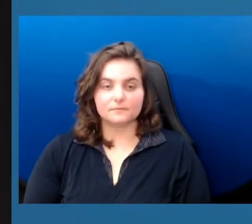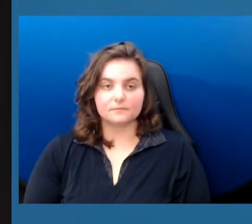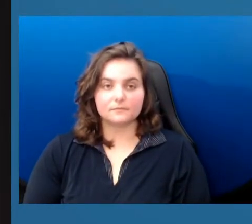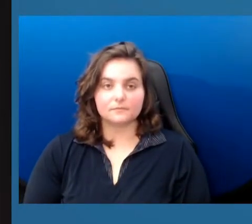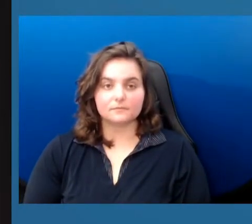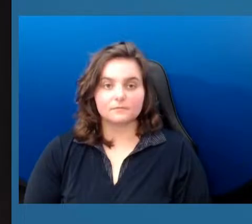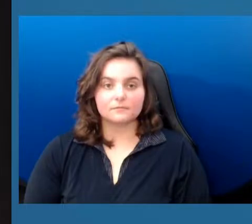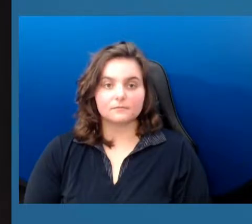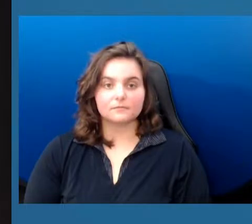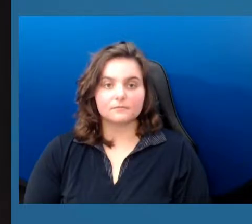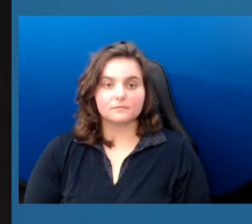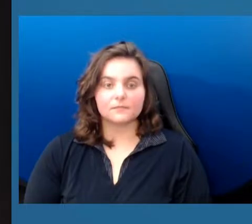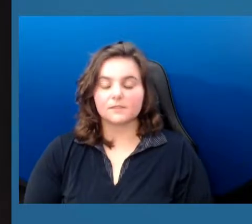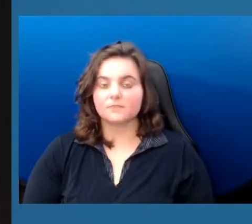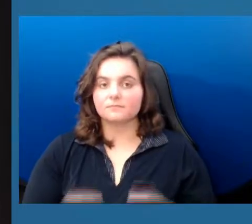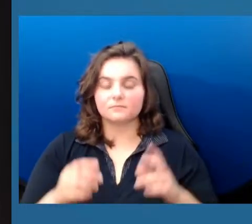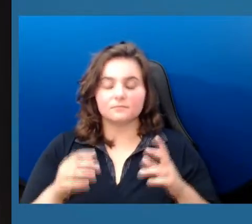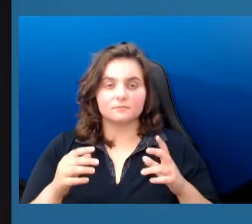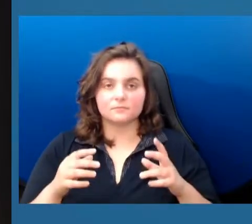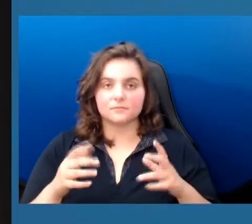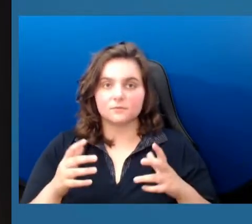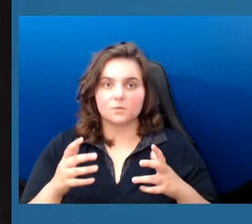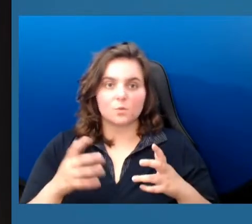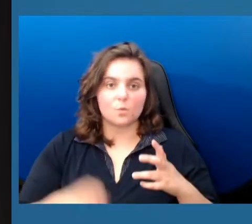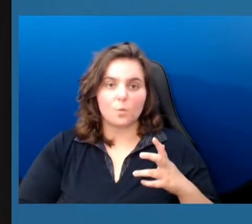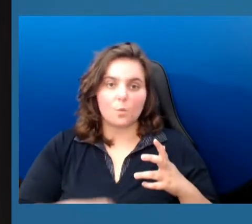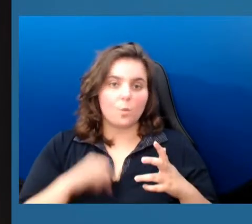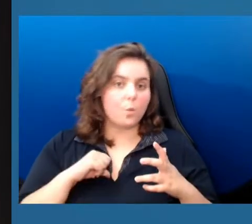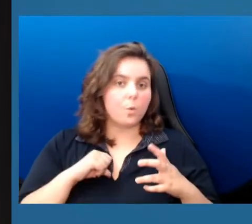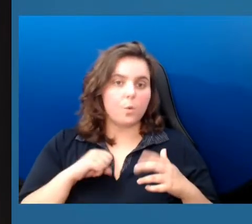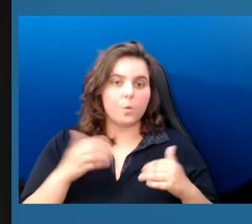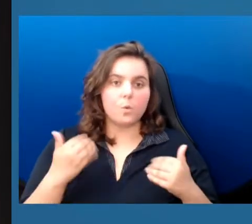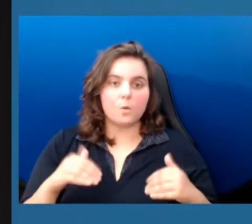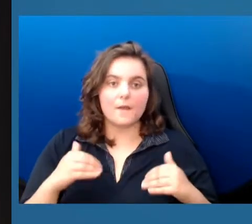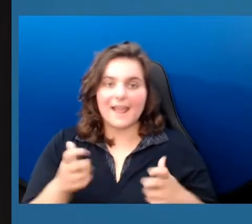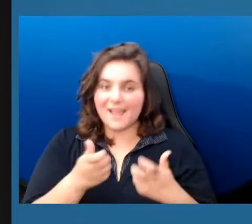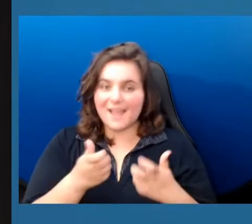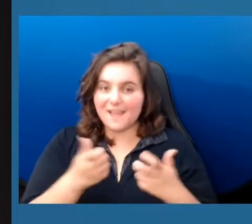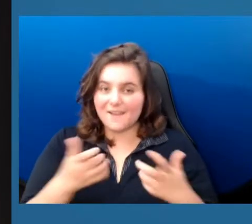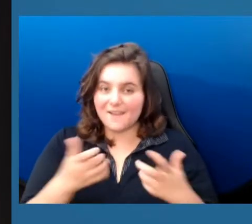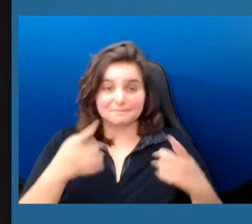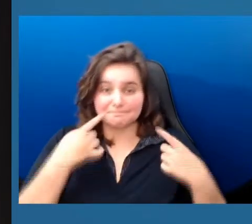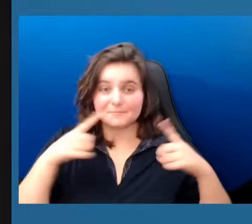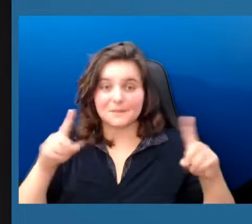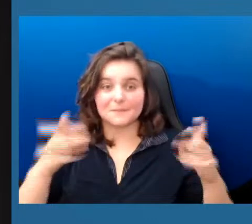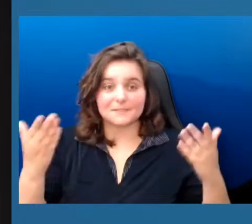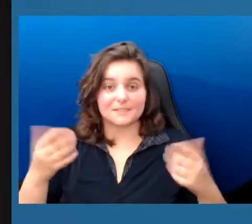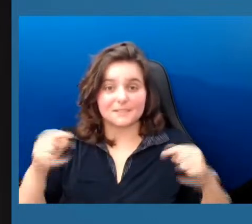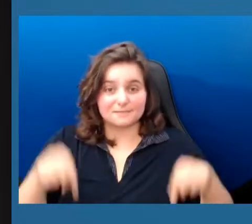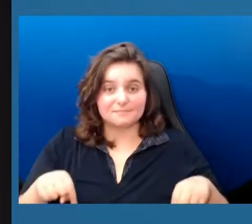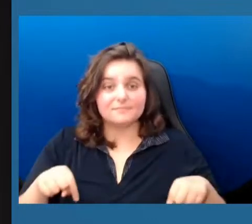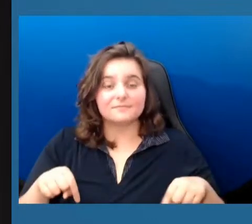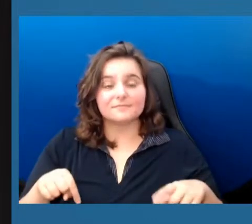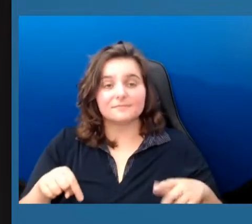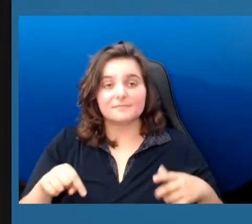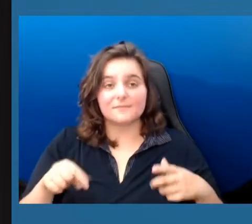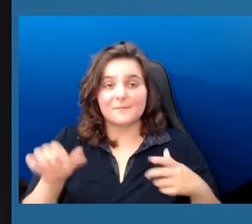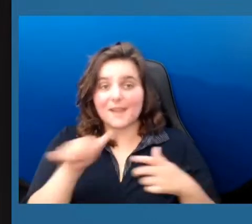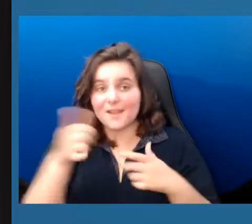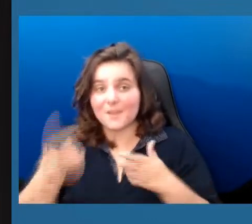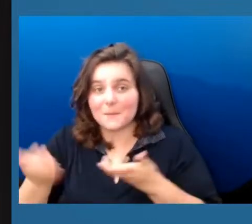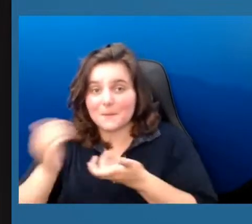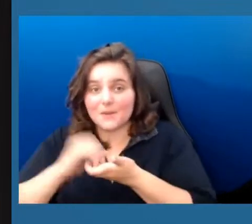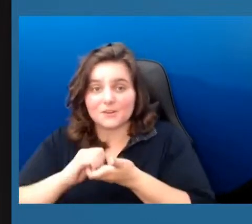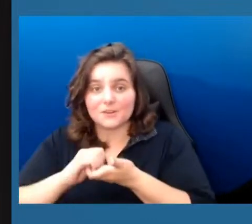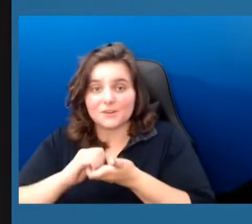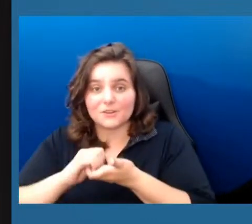Really, really proud of everything that was accomplished here, and my other partners, and I am